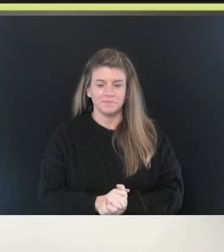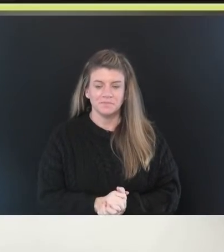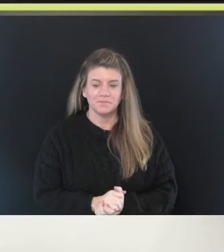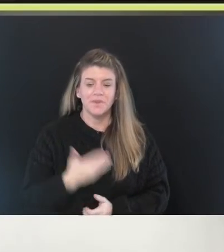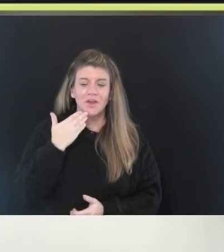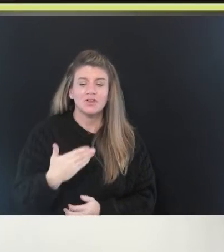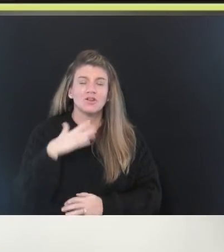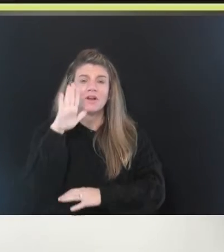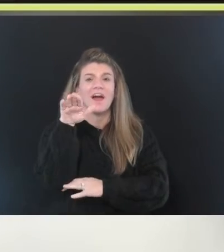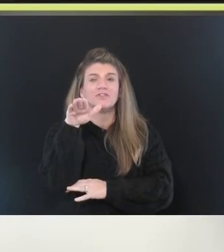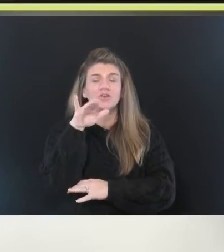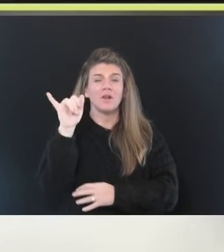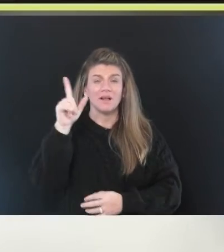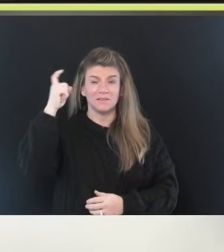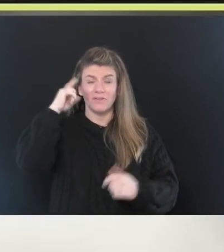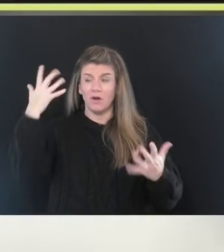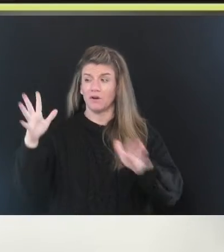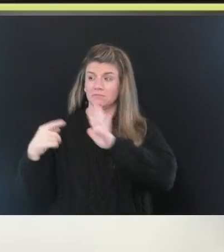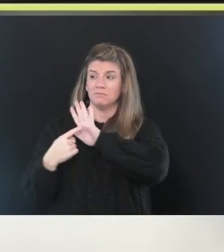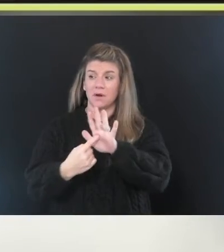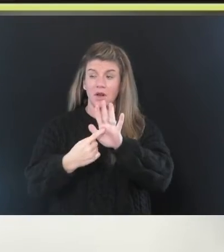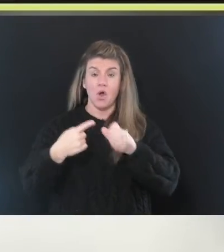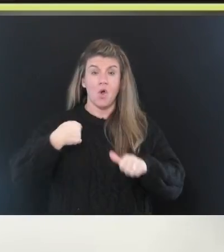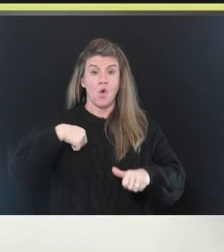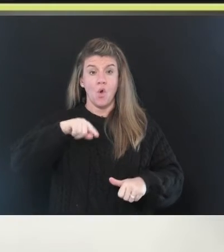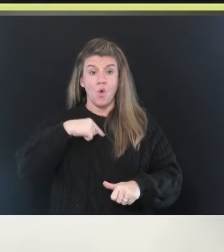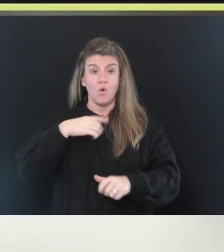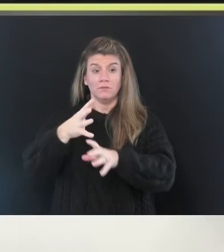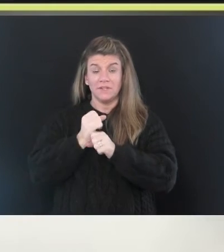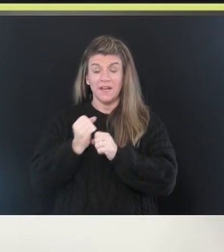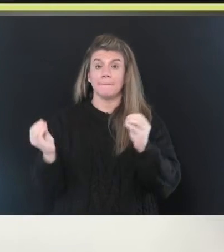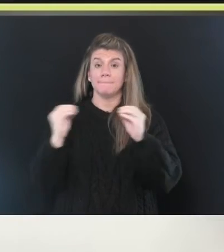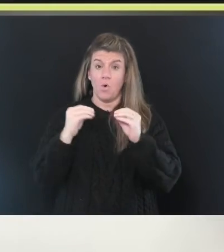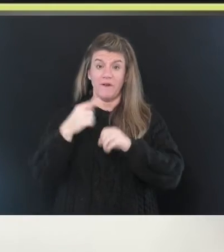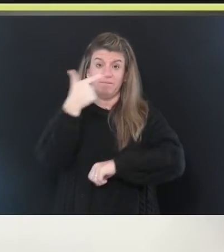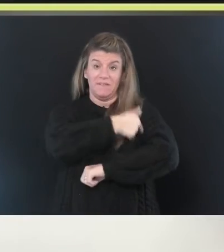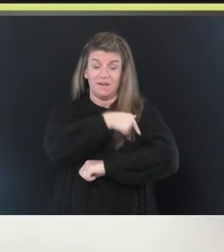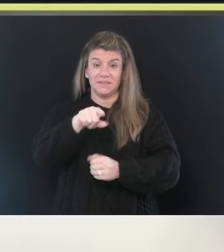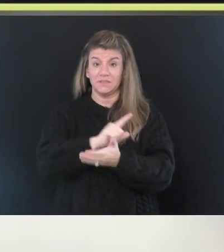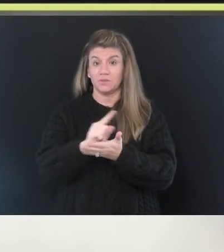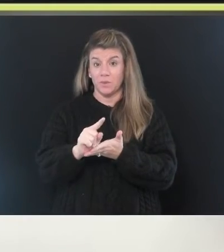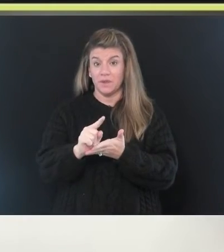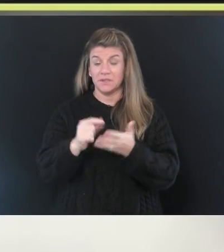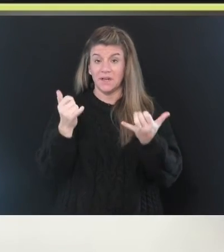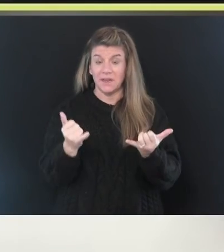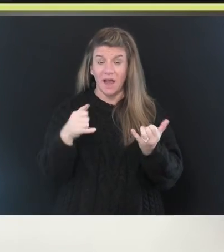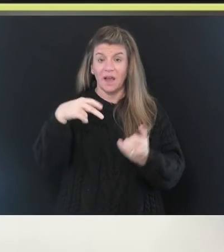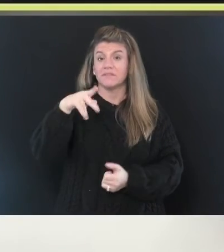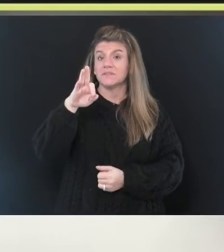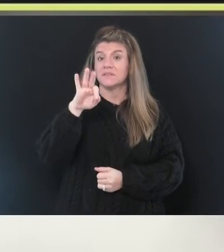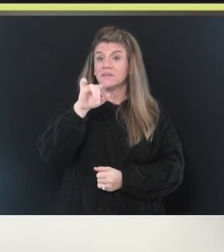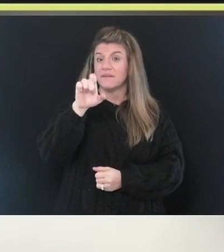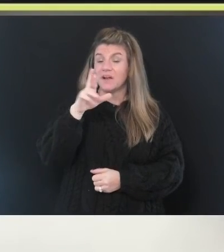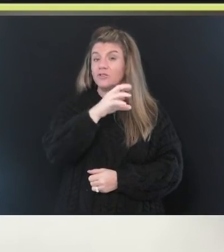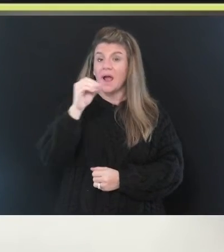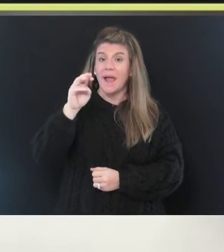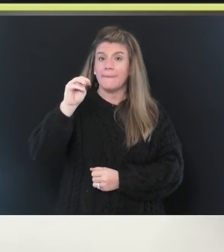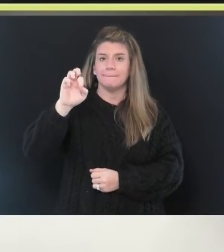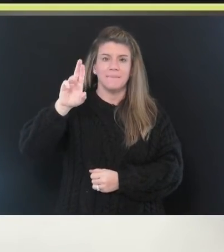Good afternoon. As Governor pointed out, we're receiving more vaccines this week, both now from Pfizer and